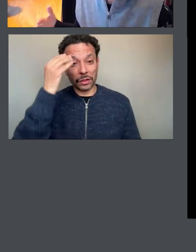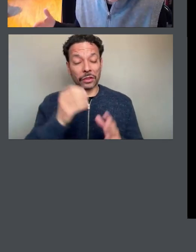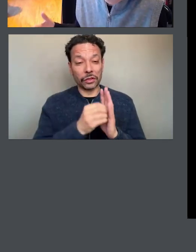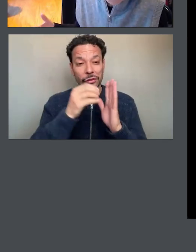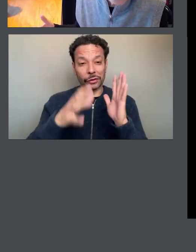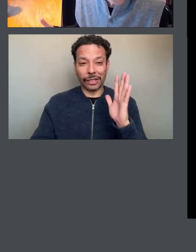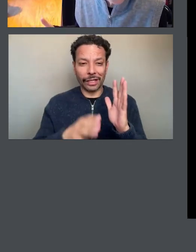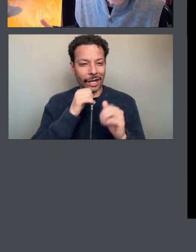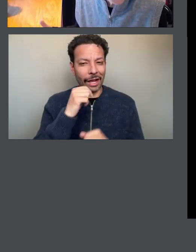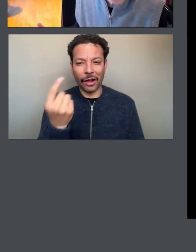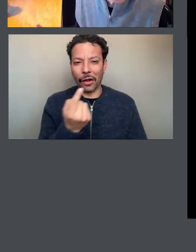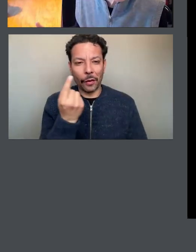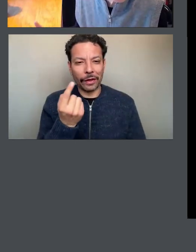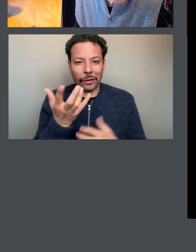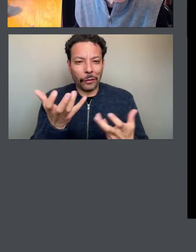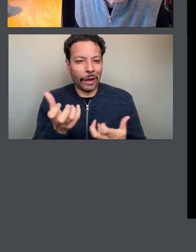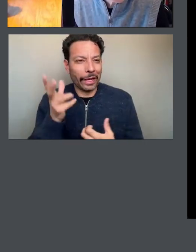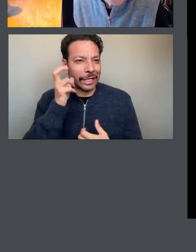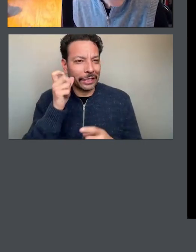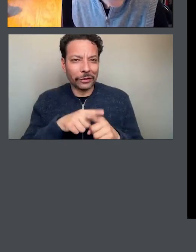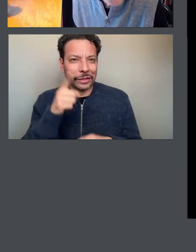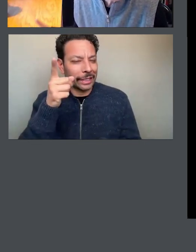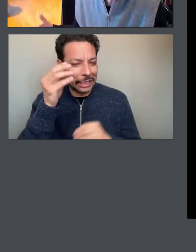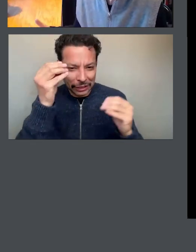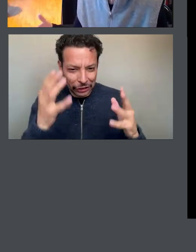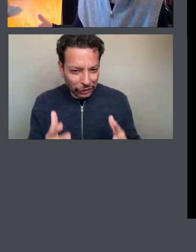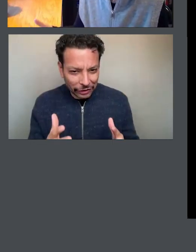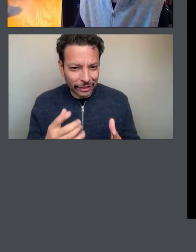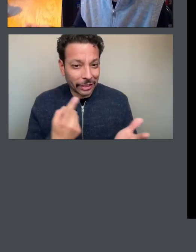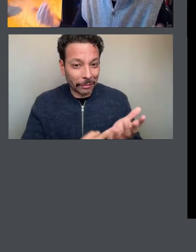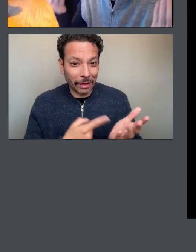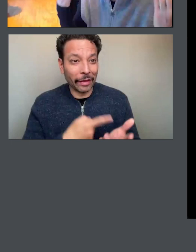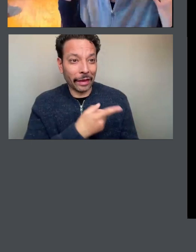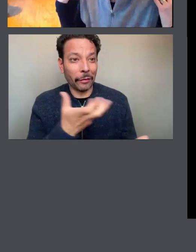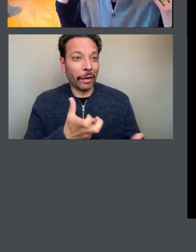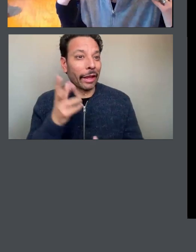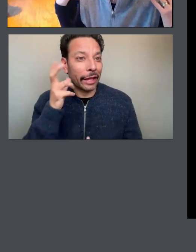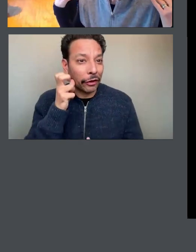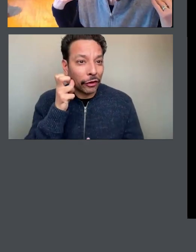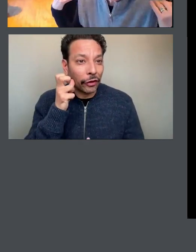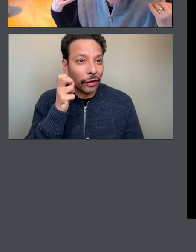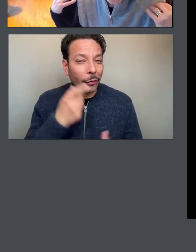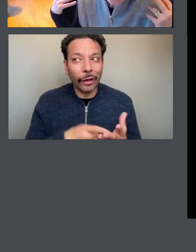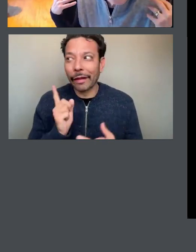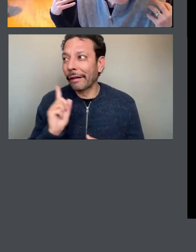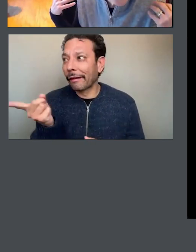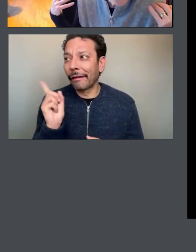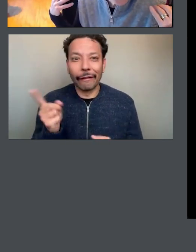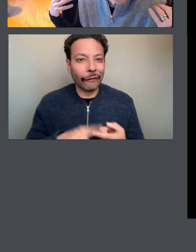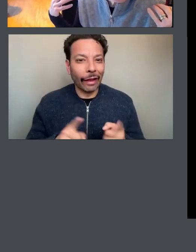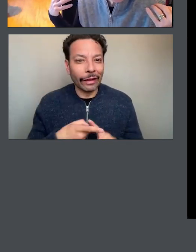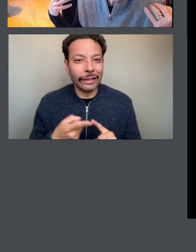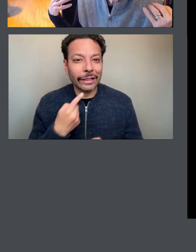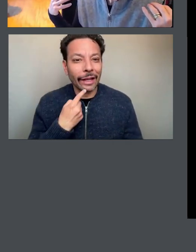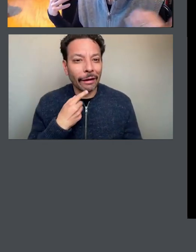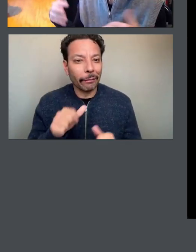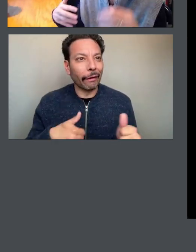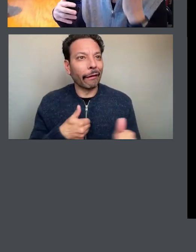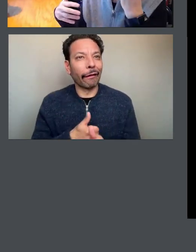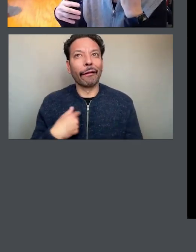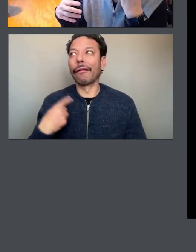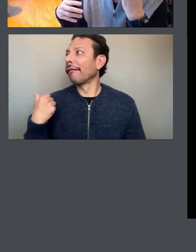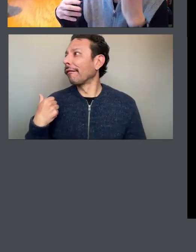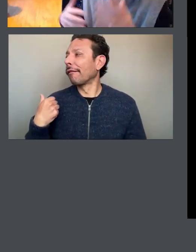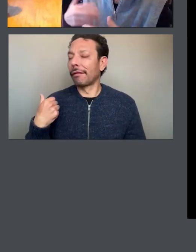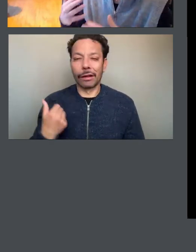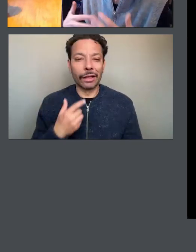aren't always wanting to listen to the teacher. Sometimes they want to hear what their friends are saying behind them. And so